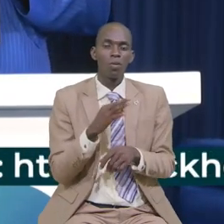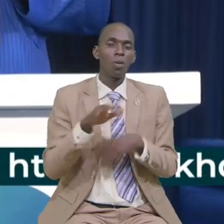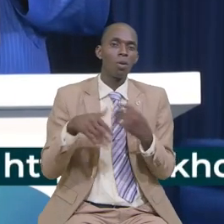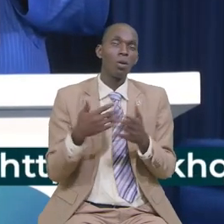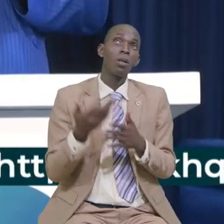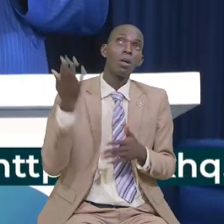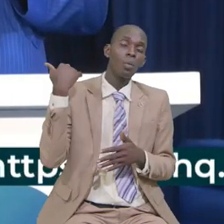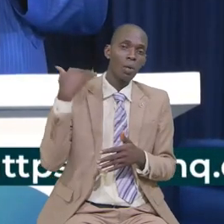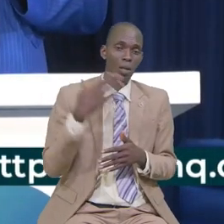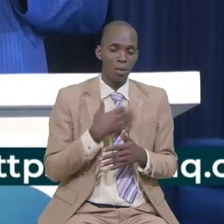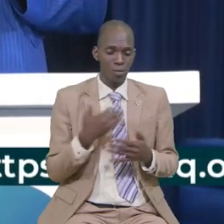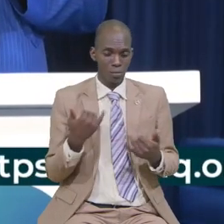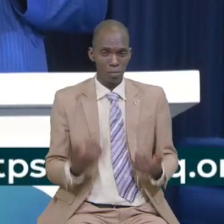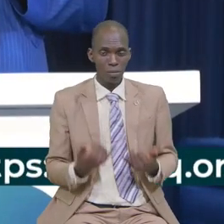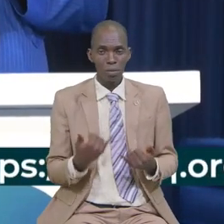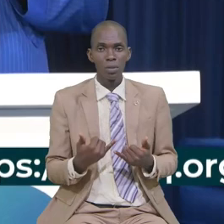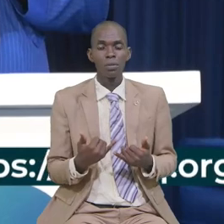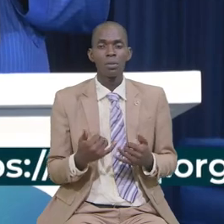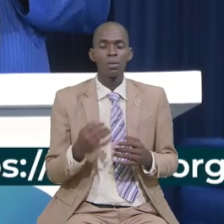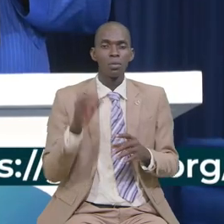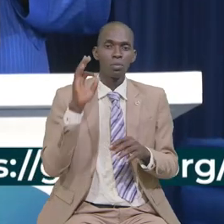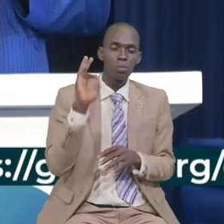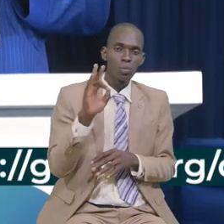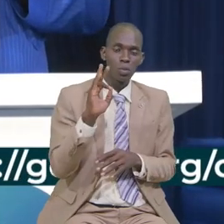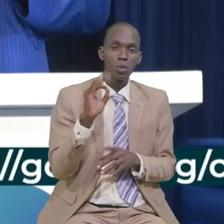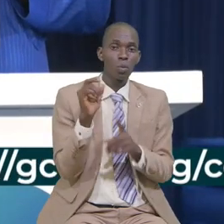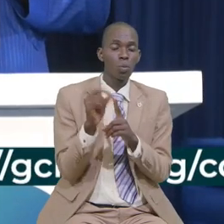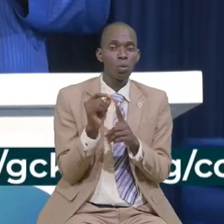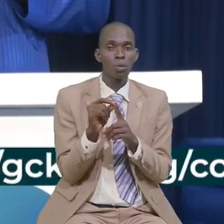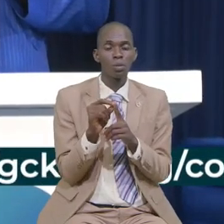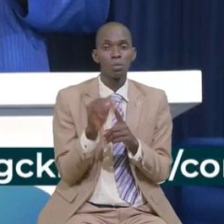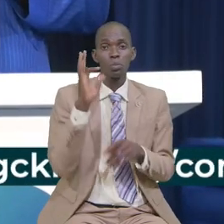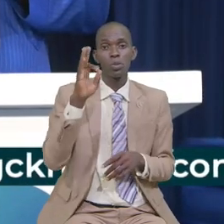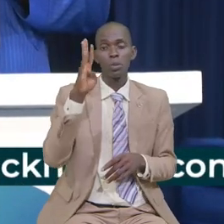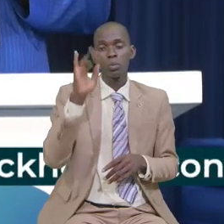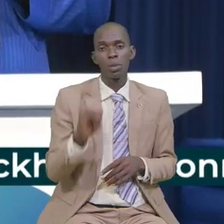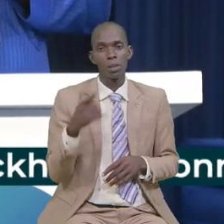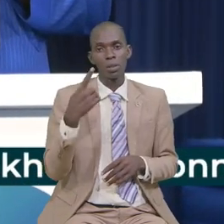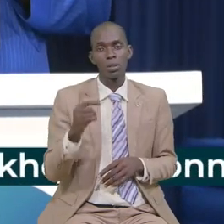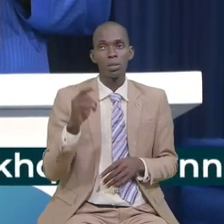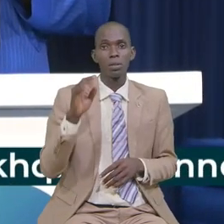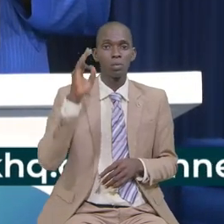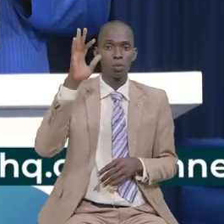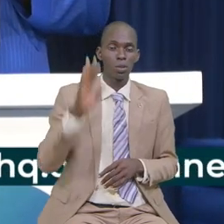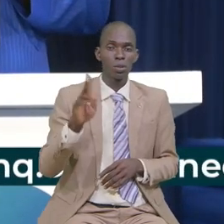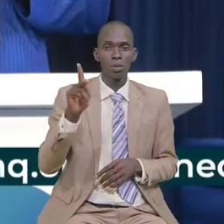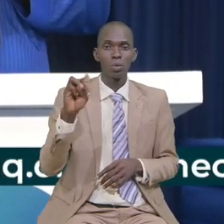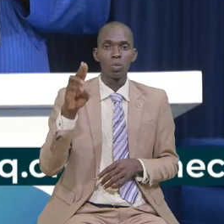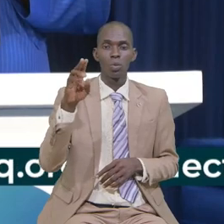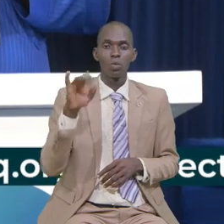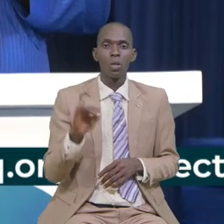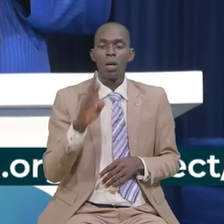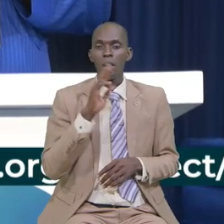Crusade and Ministers Conference messages preached by Pastor Dr. W.F. Kumuyi are available in customized flash